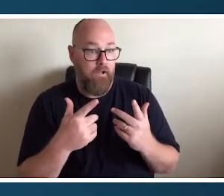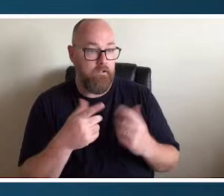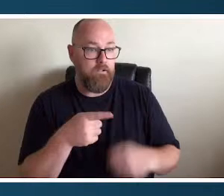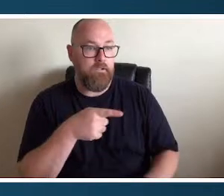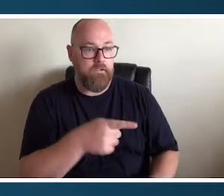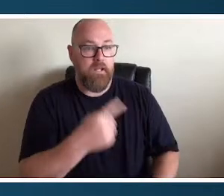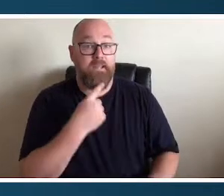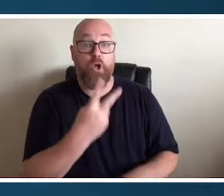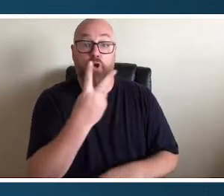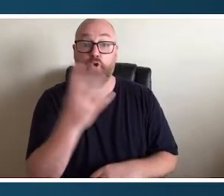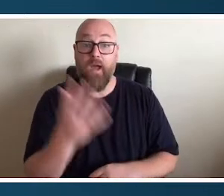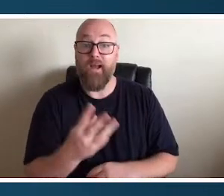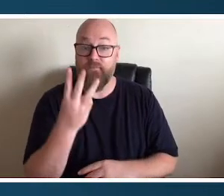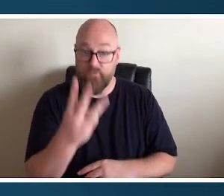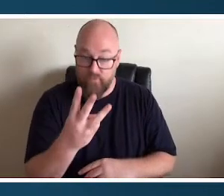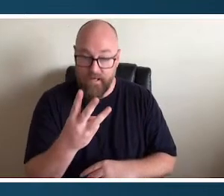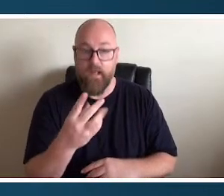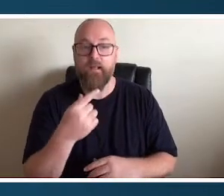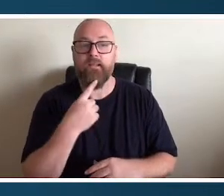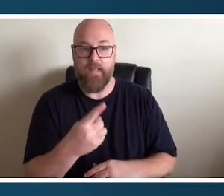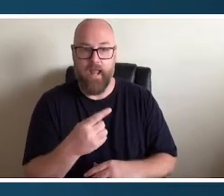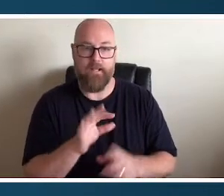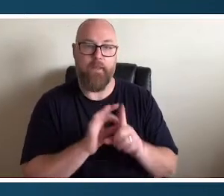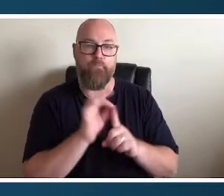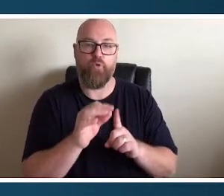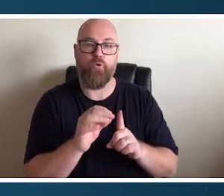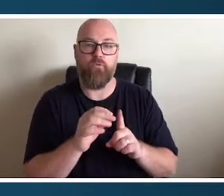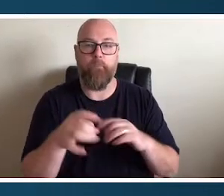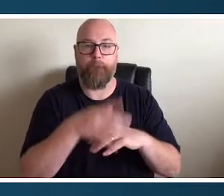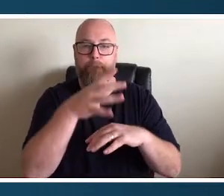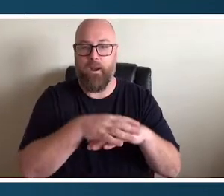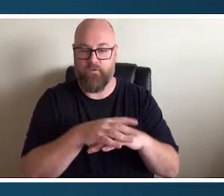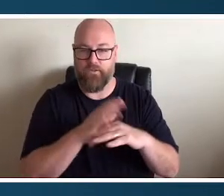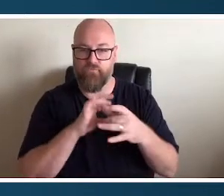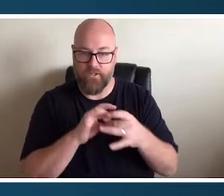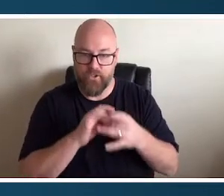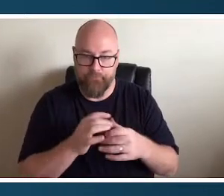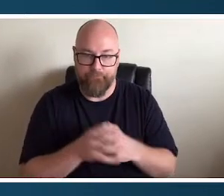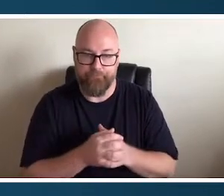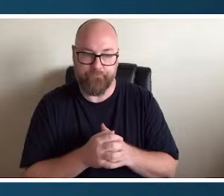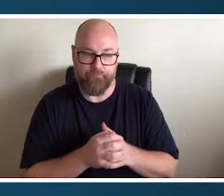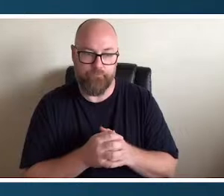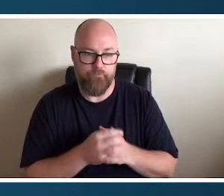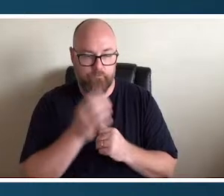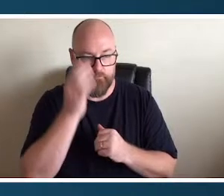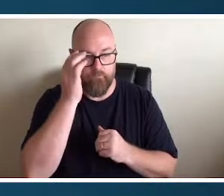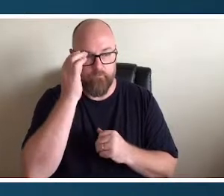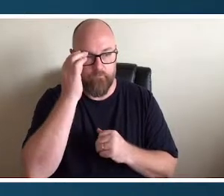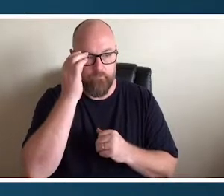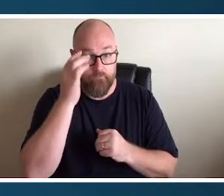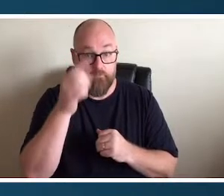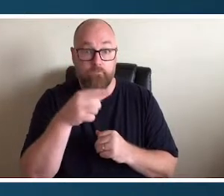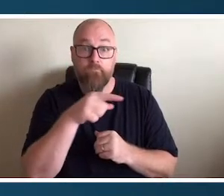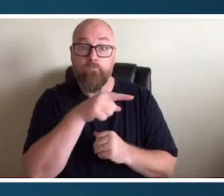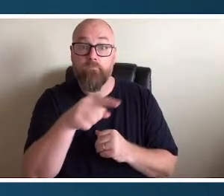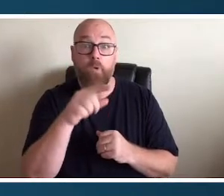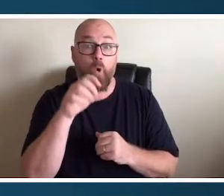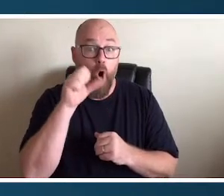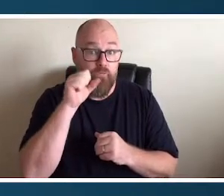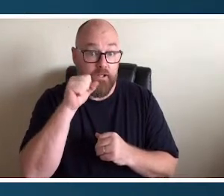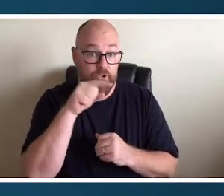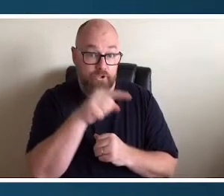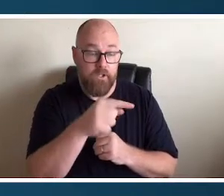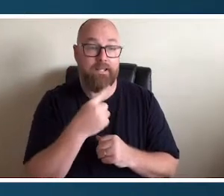surveyed workers reported improved marital relationships. The orange bit are those who said